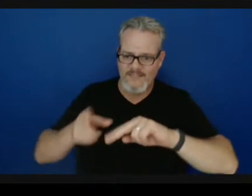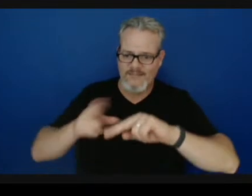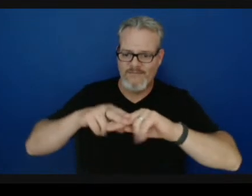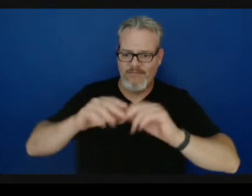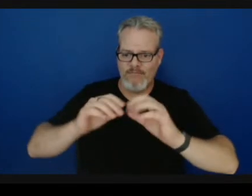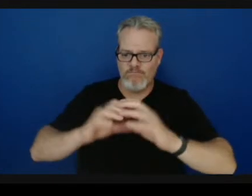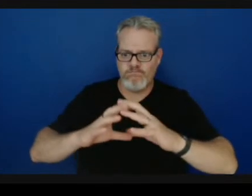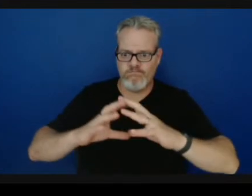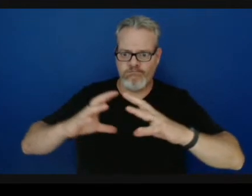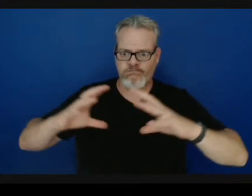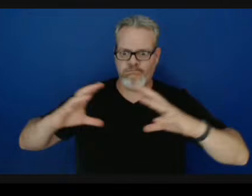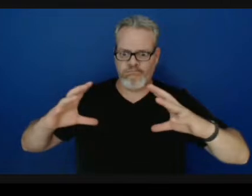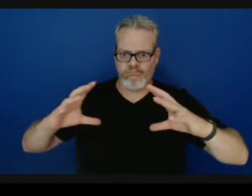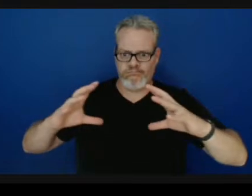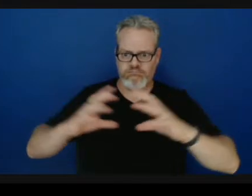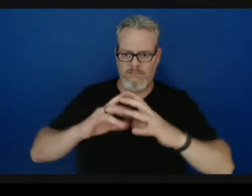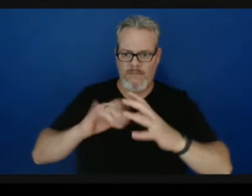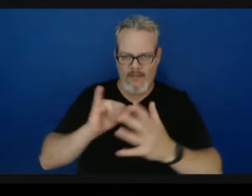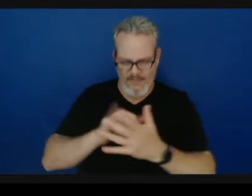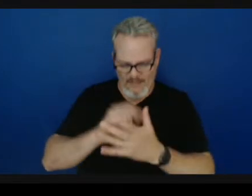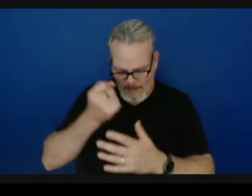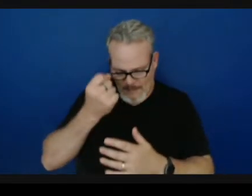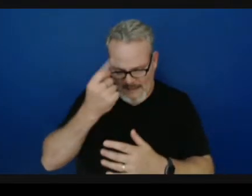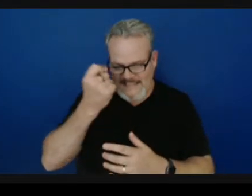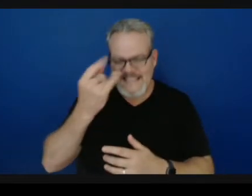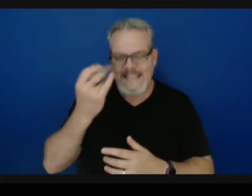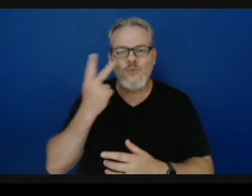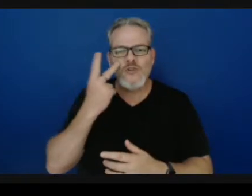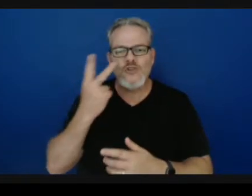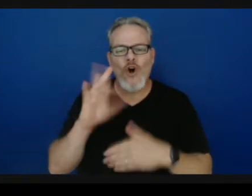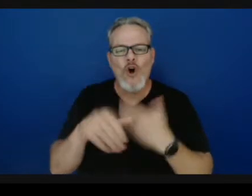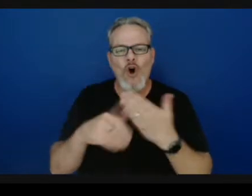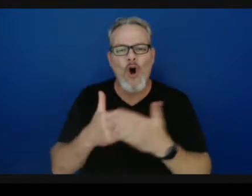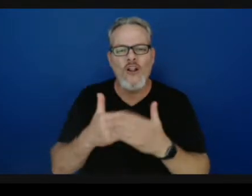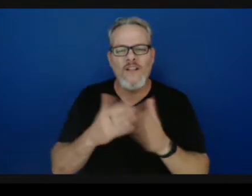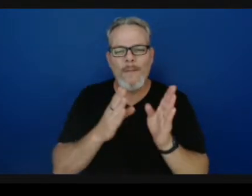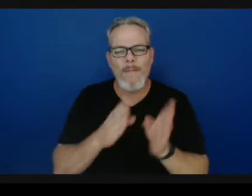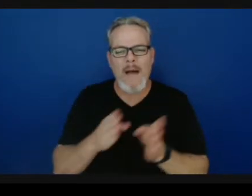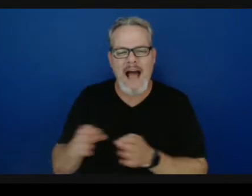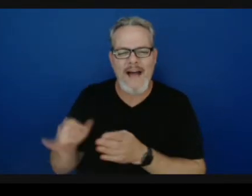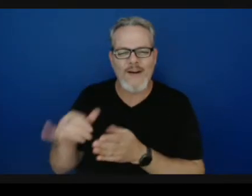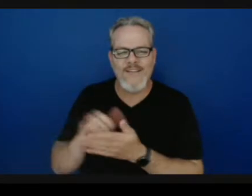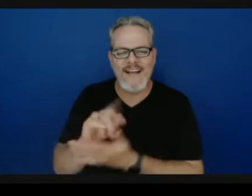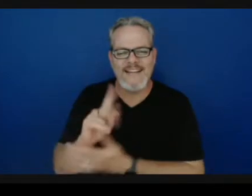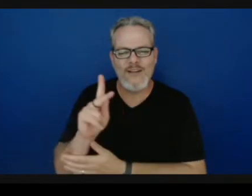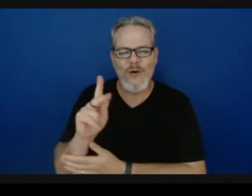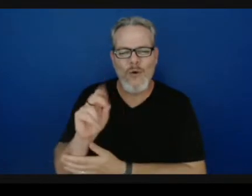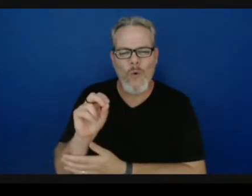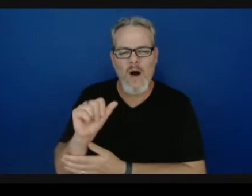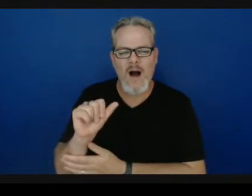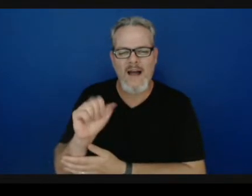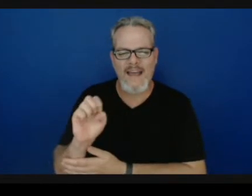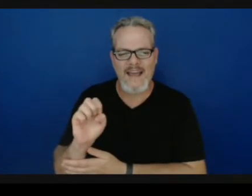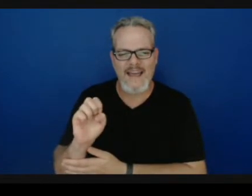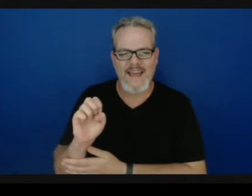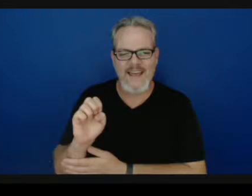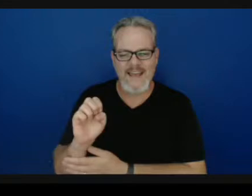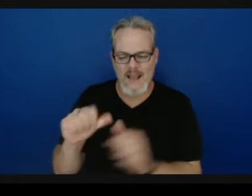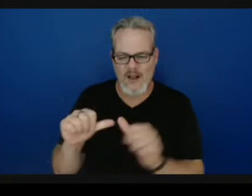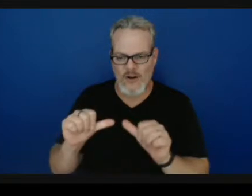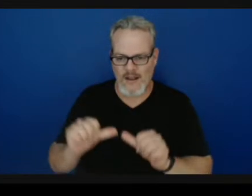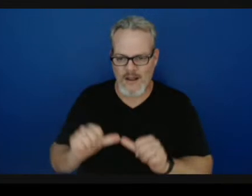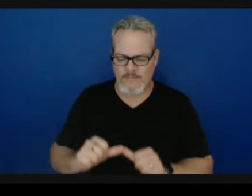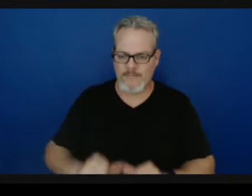And that makes sense if we saw all that pattern of Kauai buildup that we just showed you guys through all those plots just now. Right?